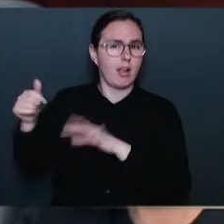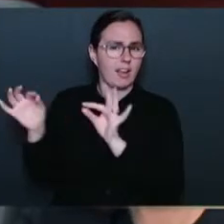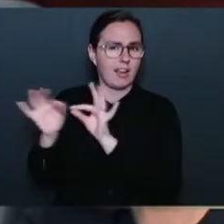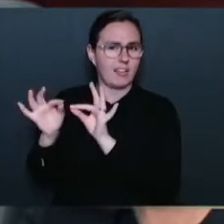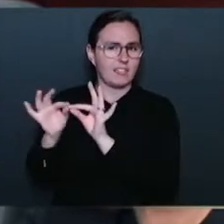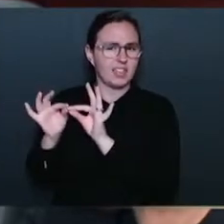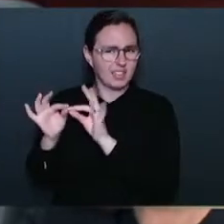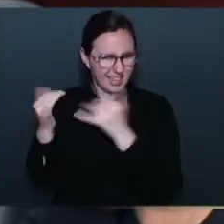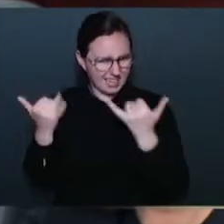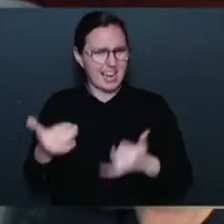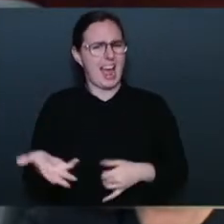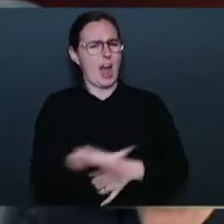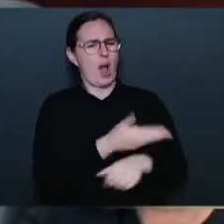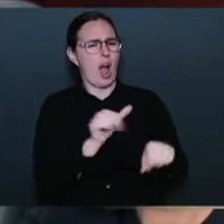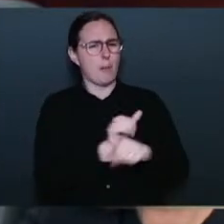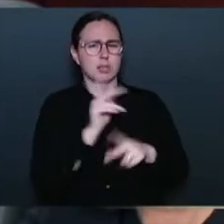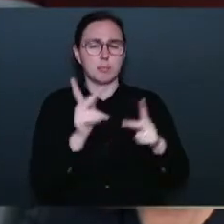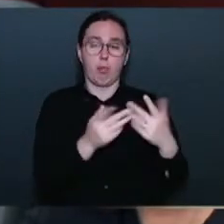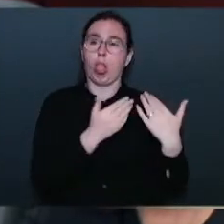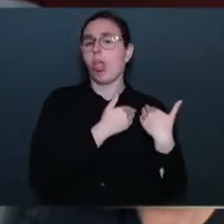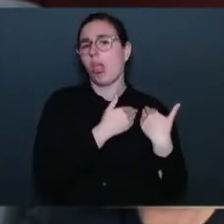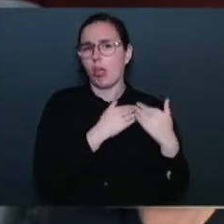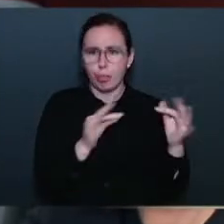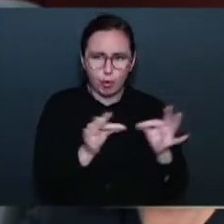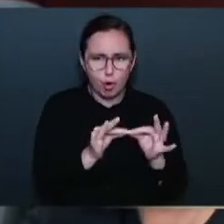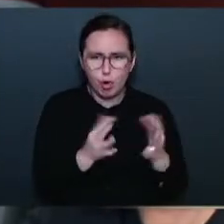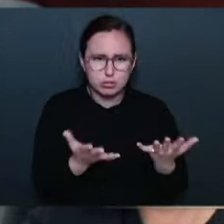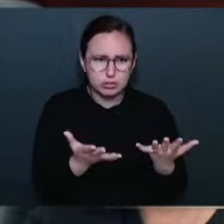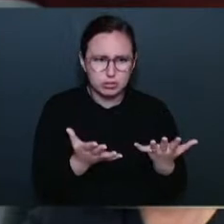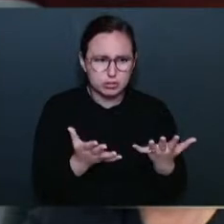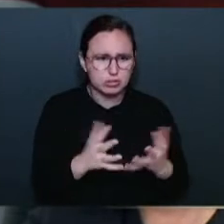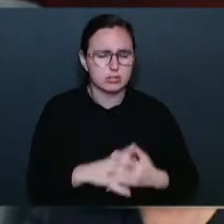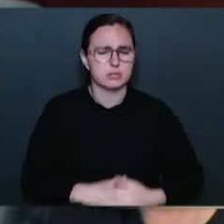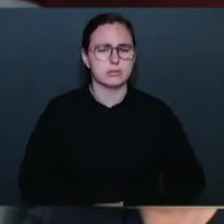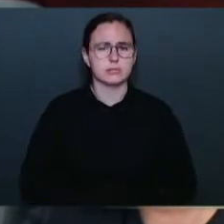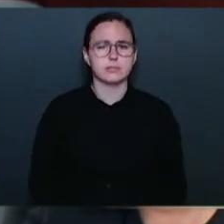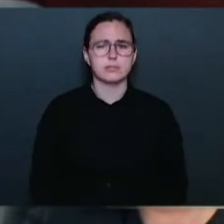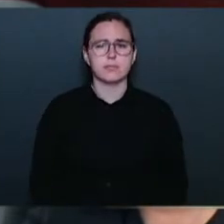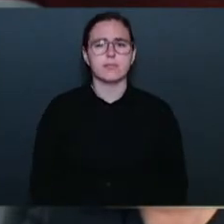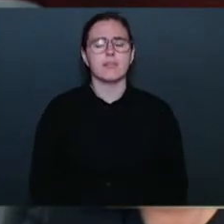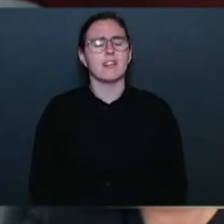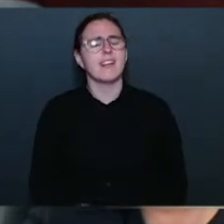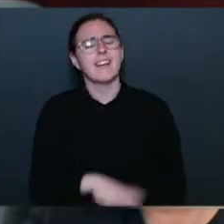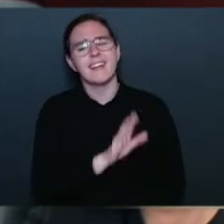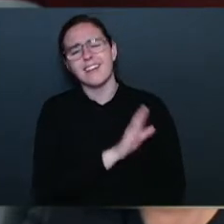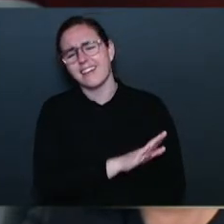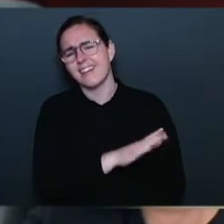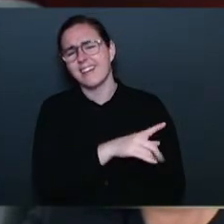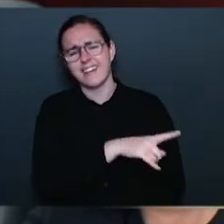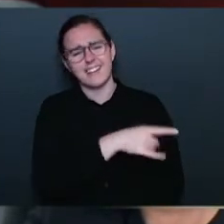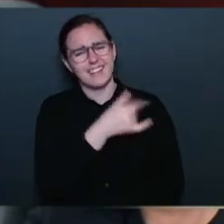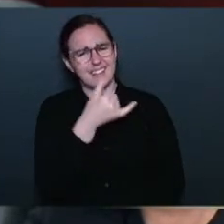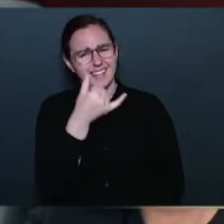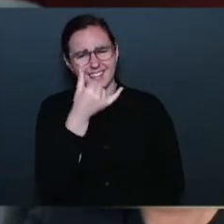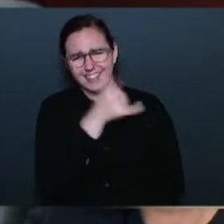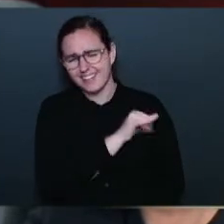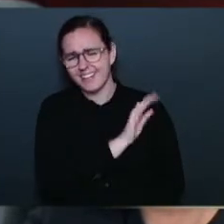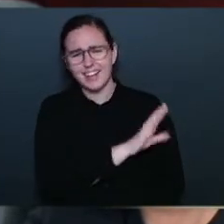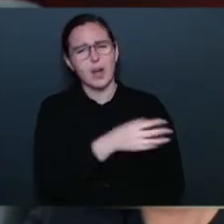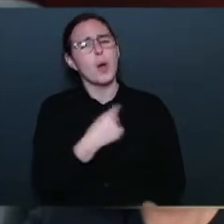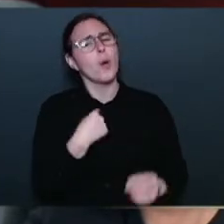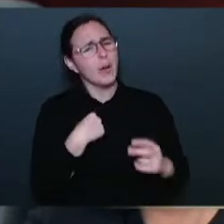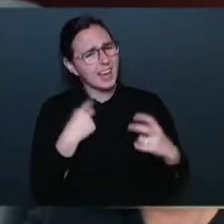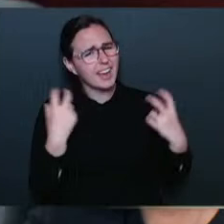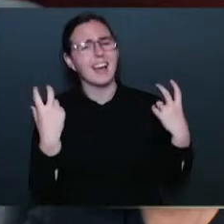that's a ridiculous question we're making key strategic infrastructure Investments right across the province Mr Speaker